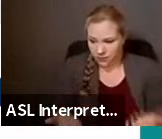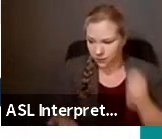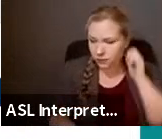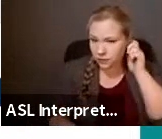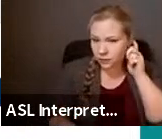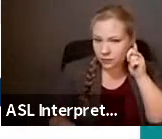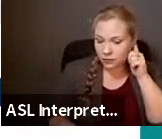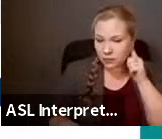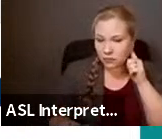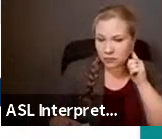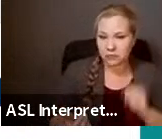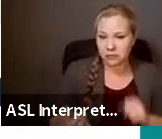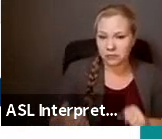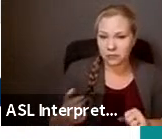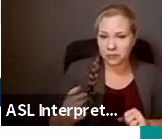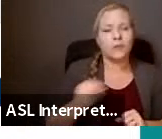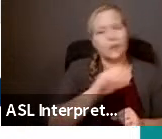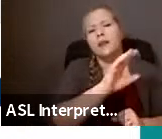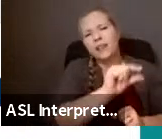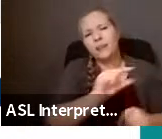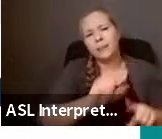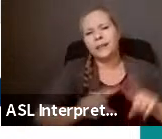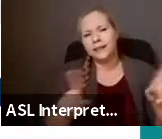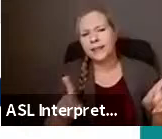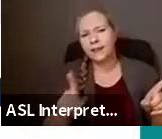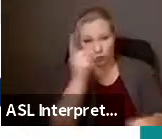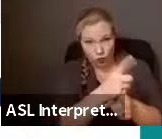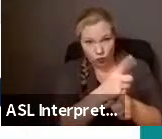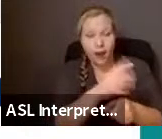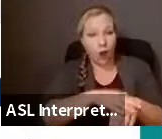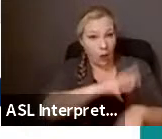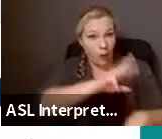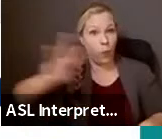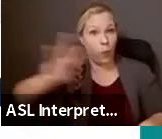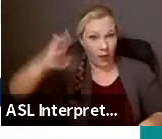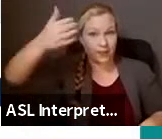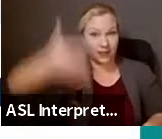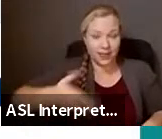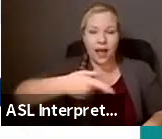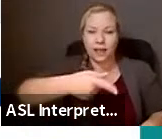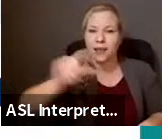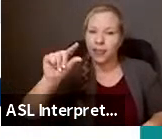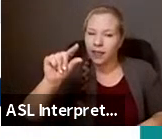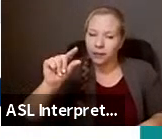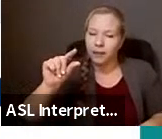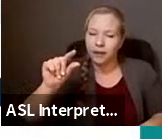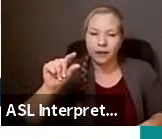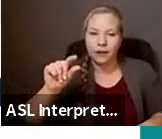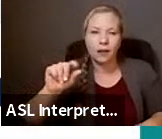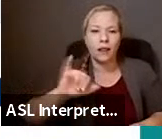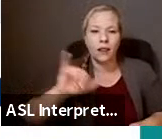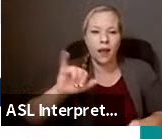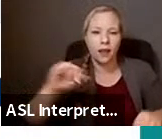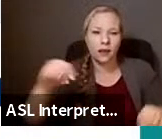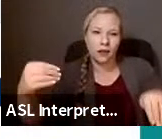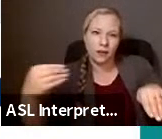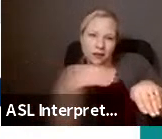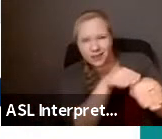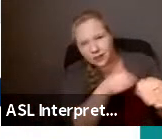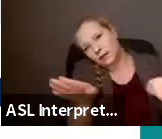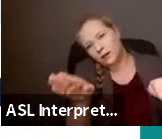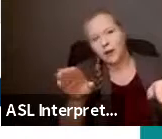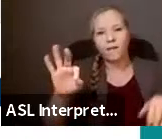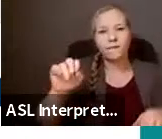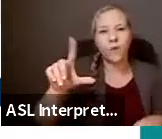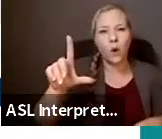on the west side, you're right that it's kind of it's got that folded ramp design, Mm-hmm. kind